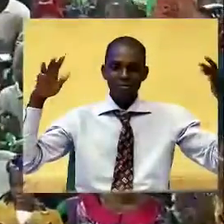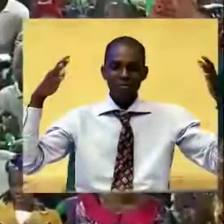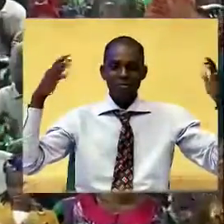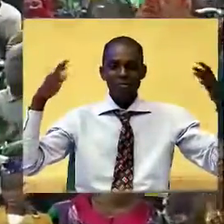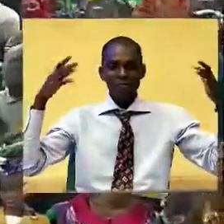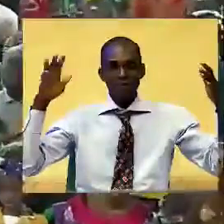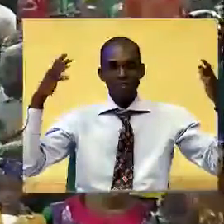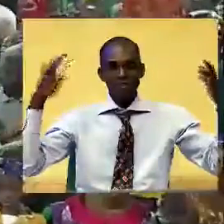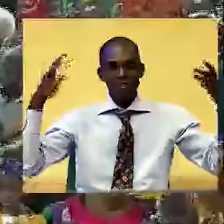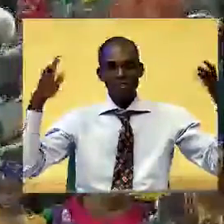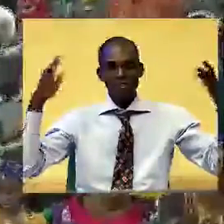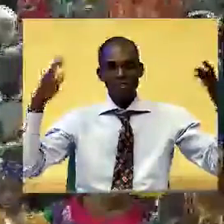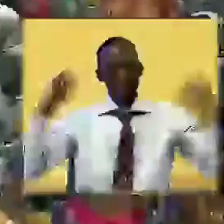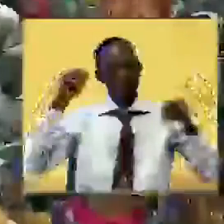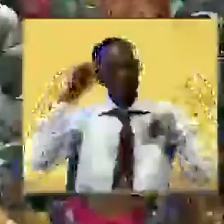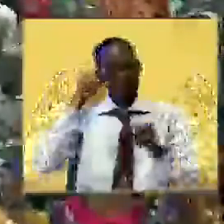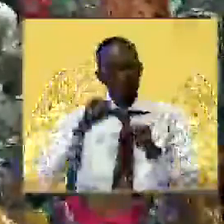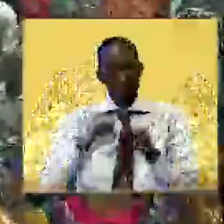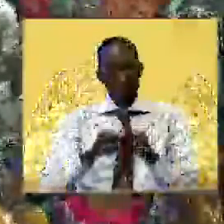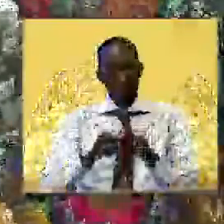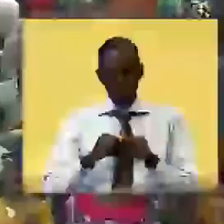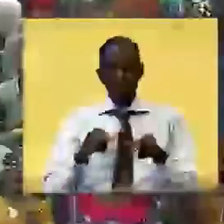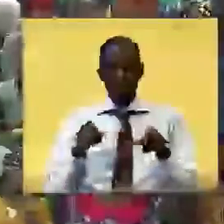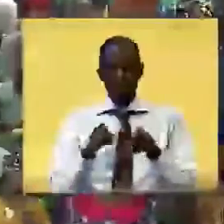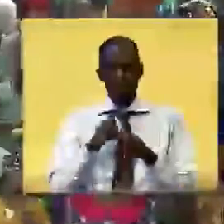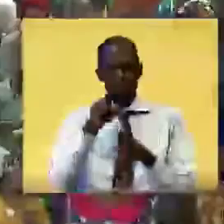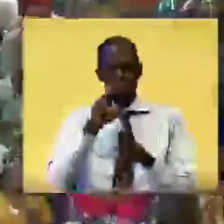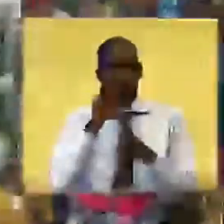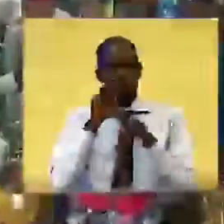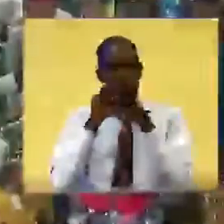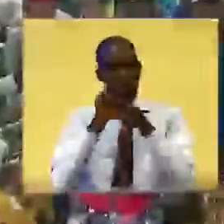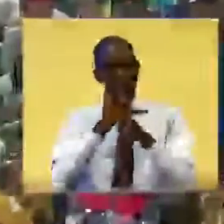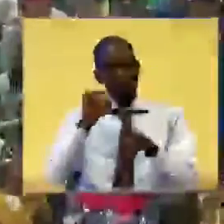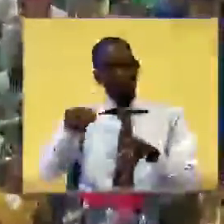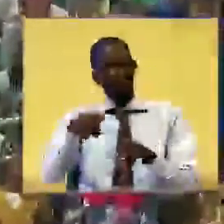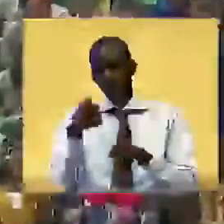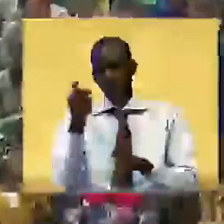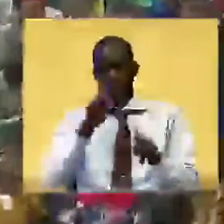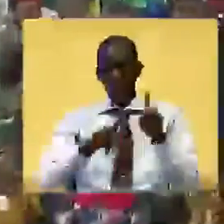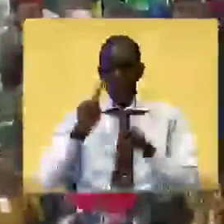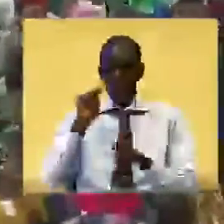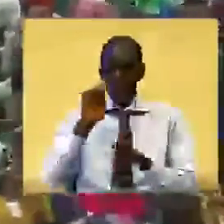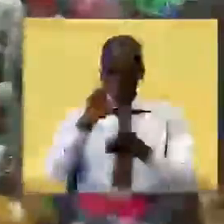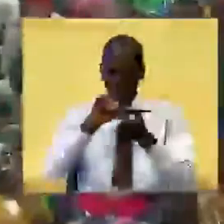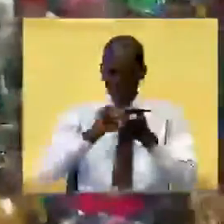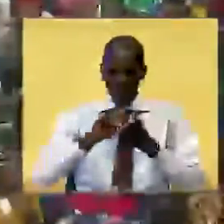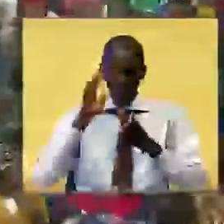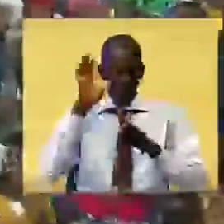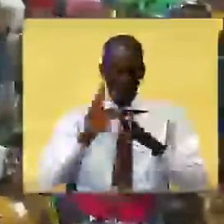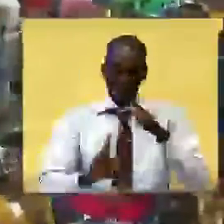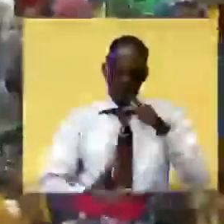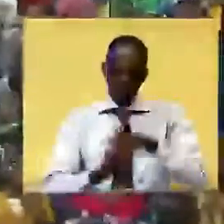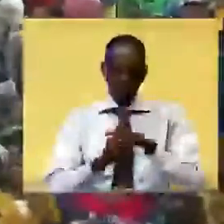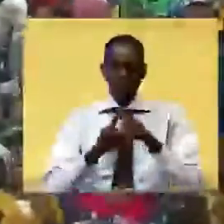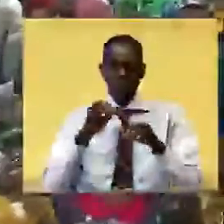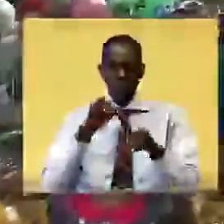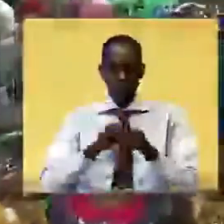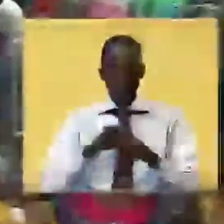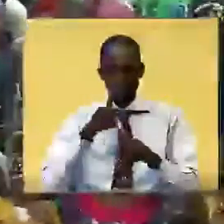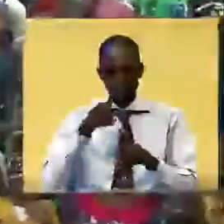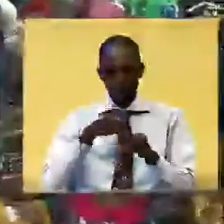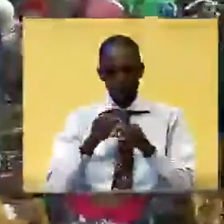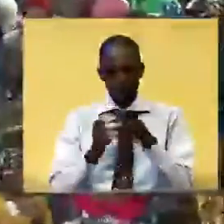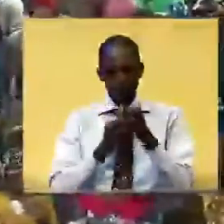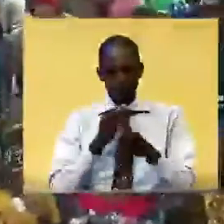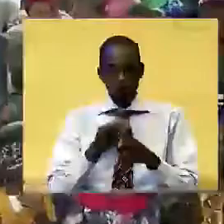Lord. Put your hand together for Jesus. Remember, as you are listening to others' testimony, your own